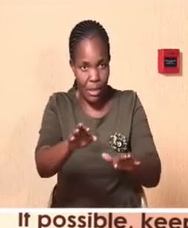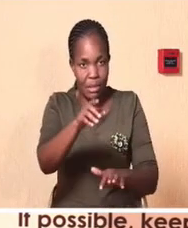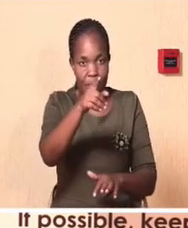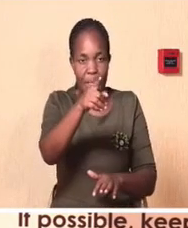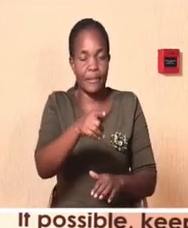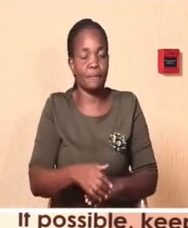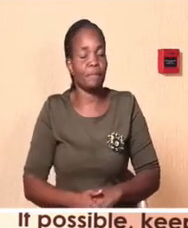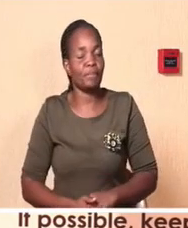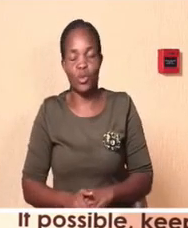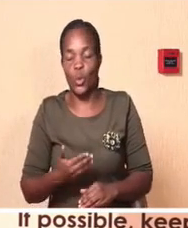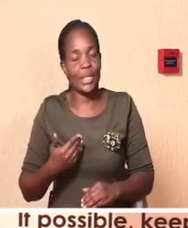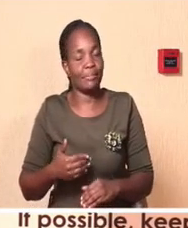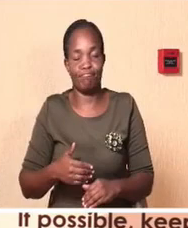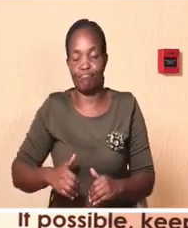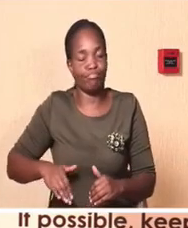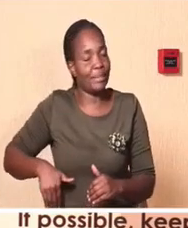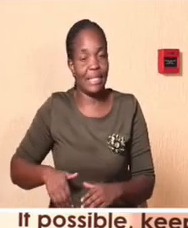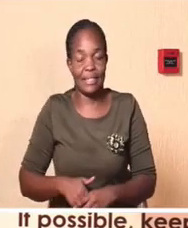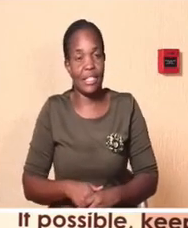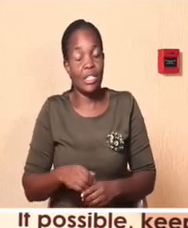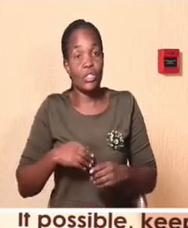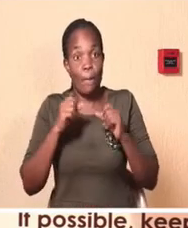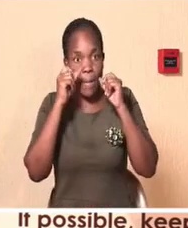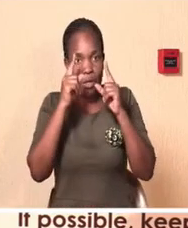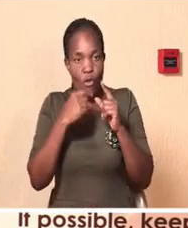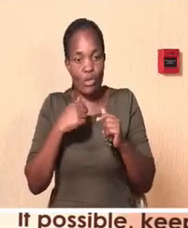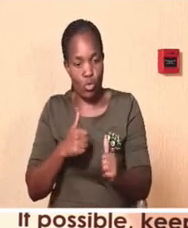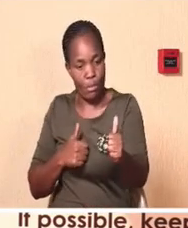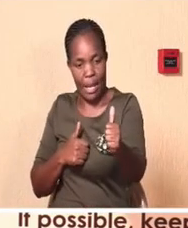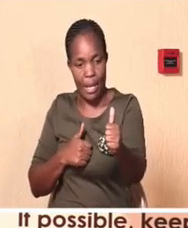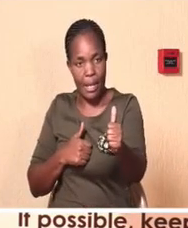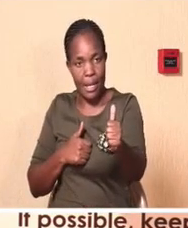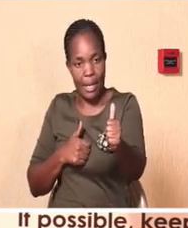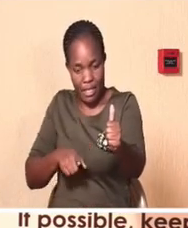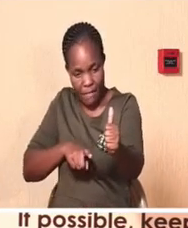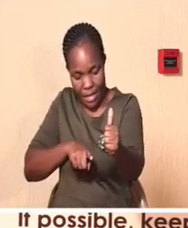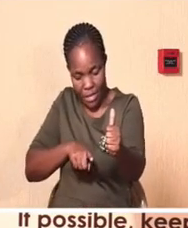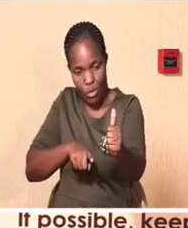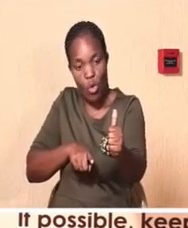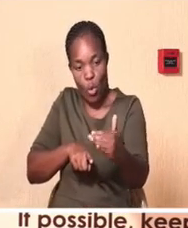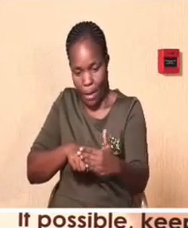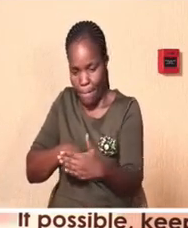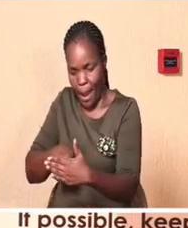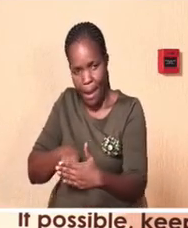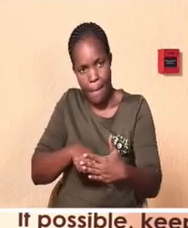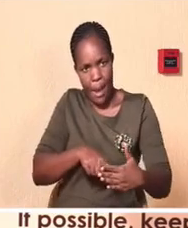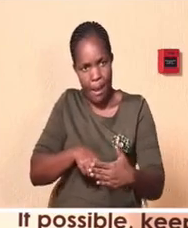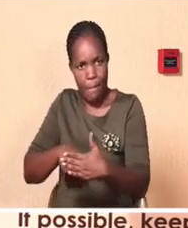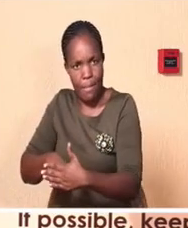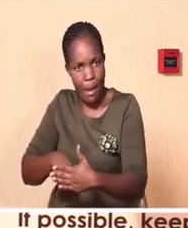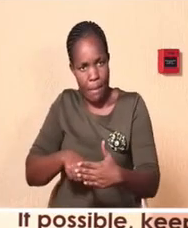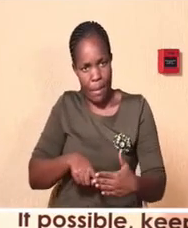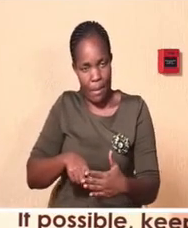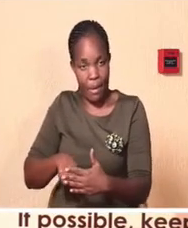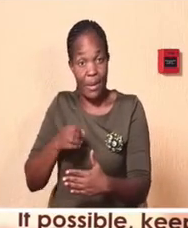virus. So the idea is to get ahead of the virus. Once you are ahead of the virus, you can dictate.